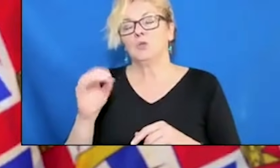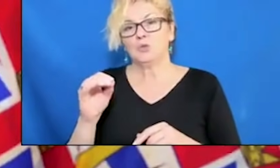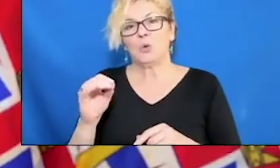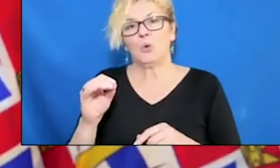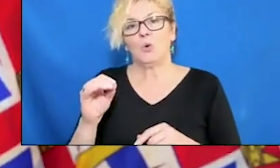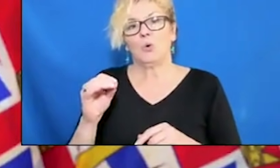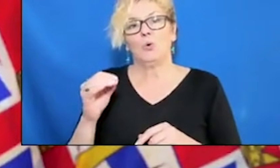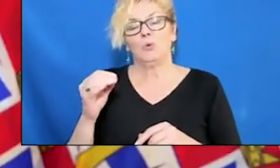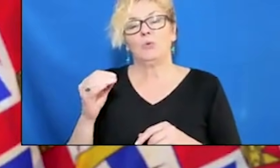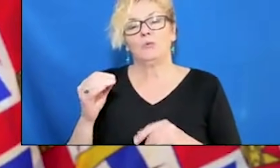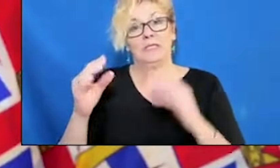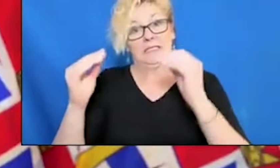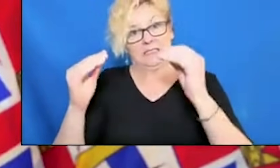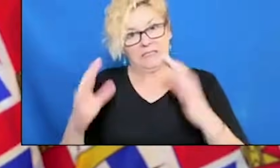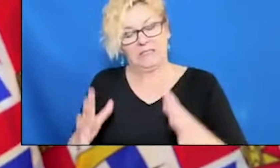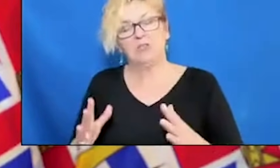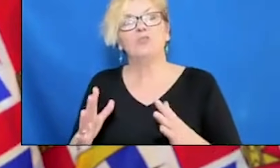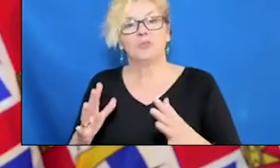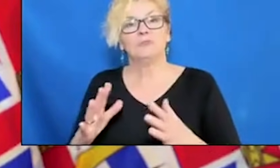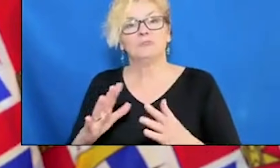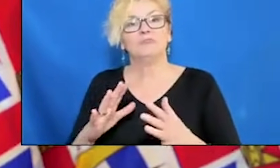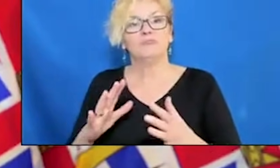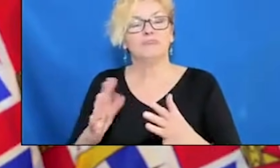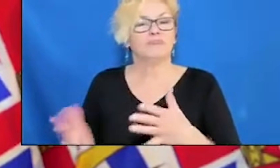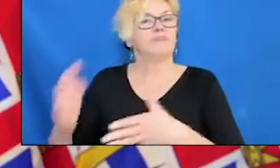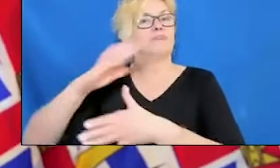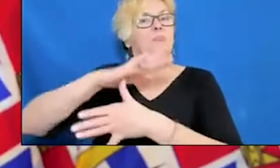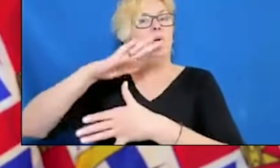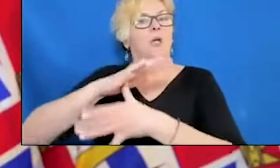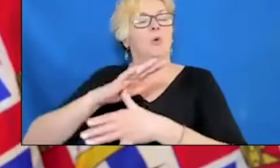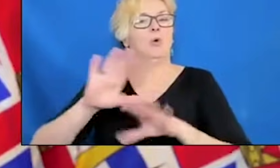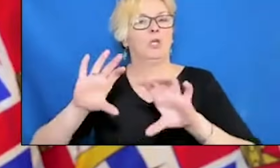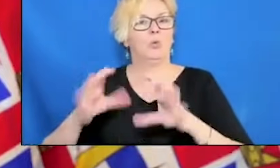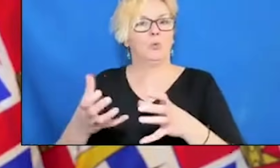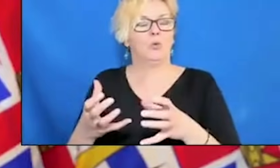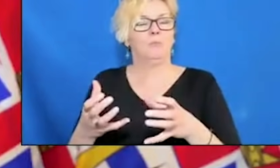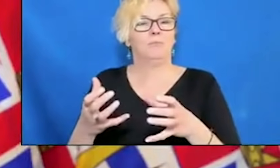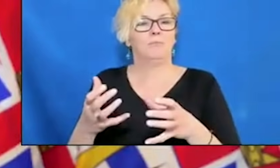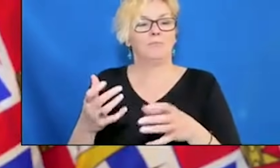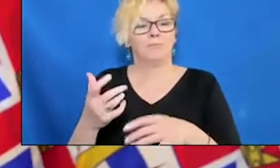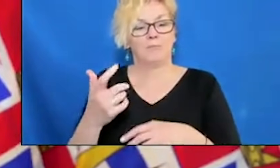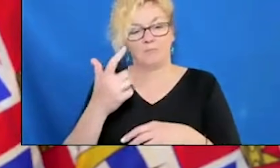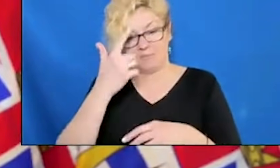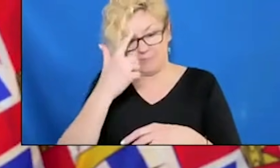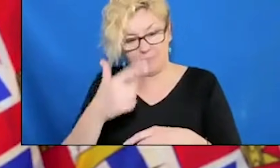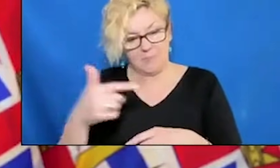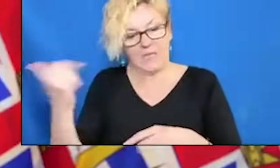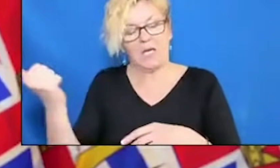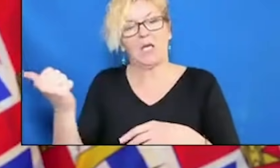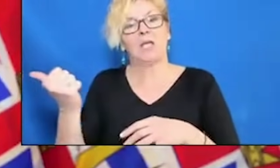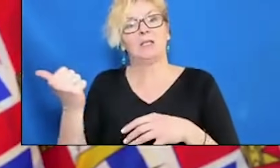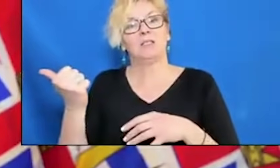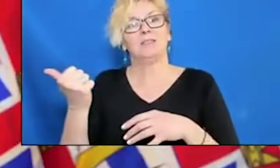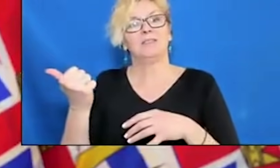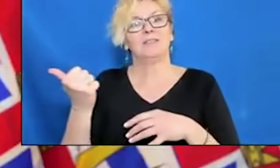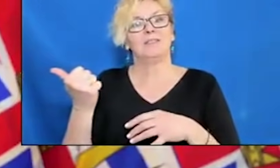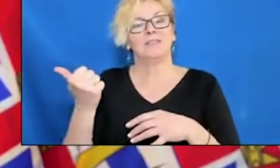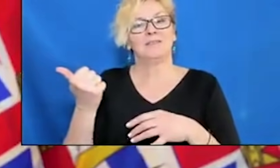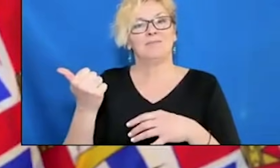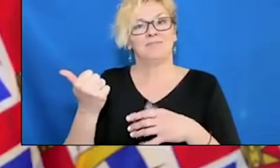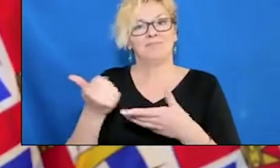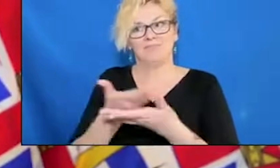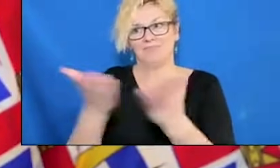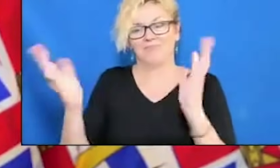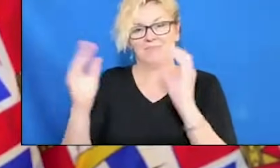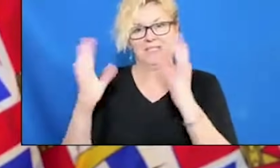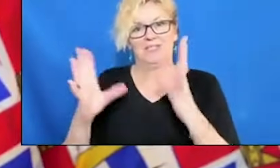yes, teachers well, all of the educators in the school system are part of our priority group because of the role that